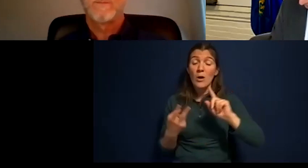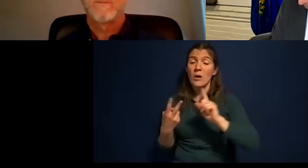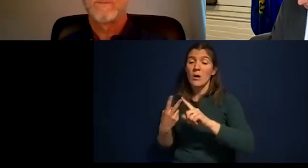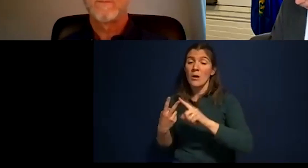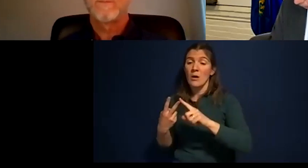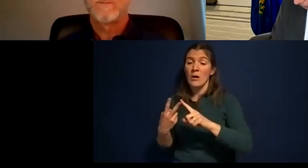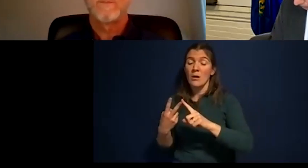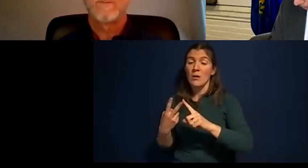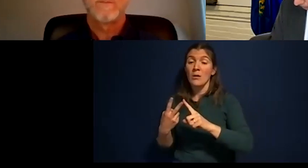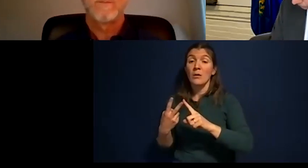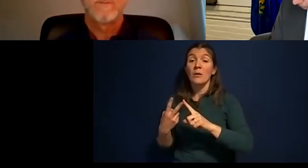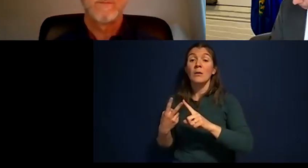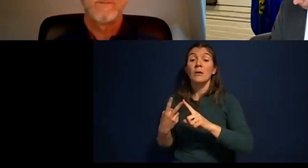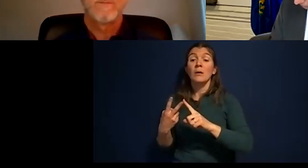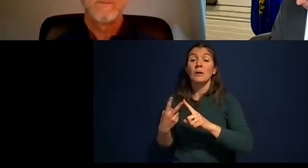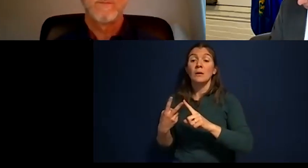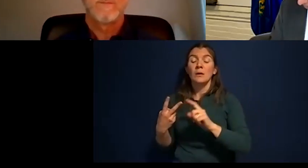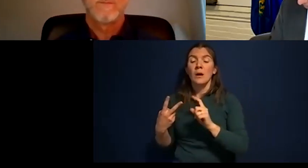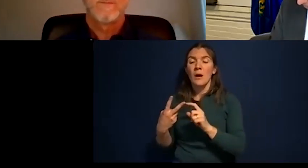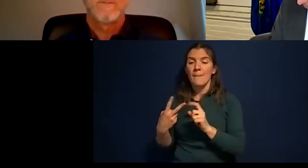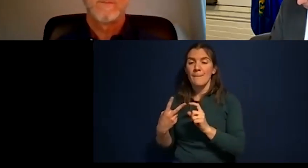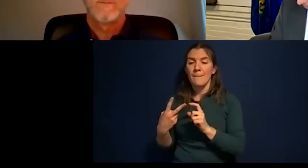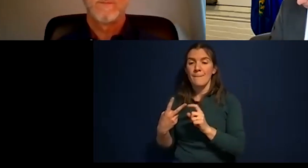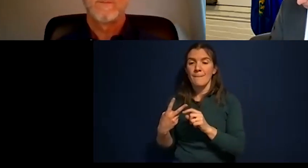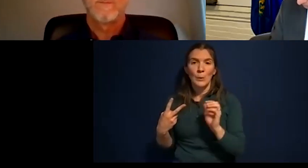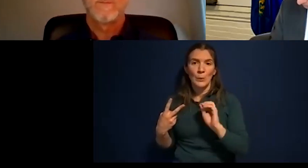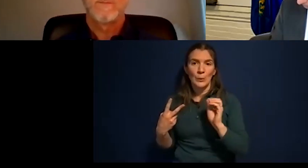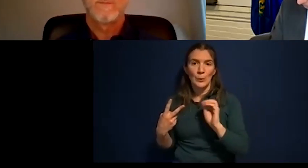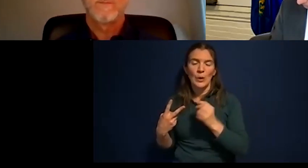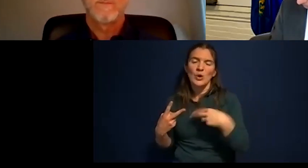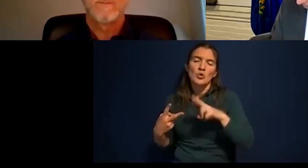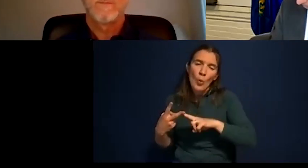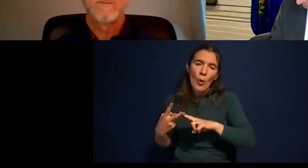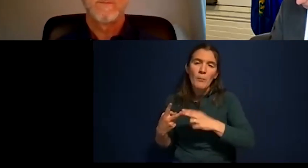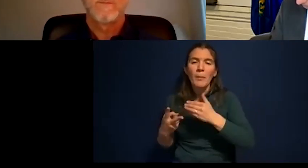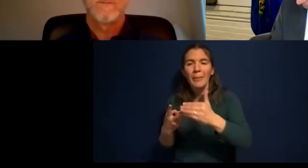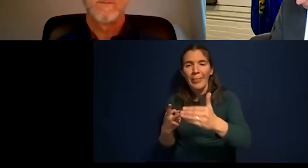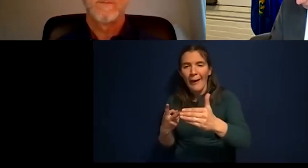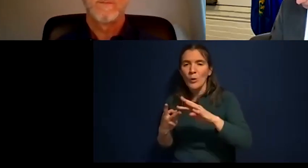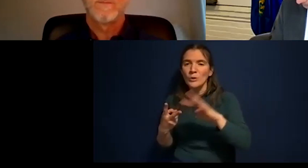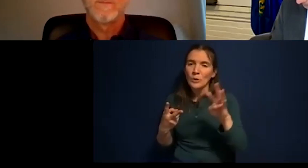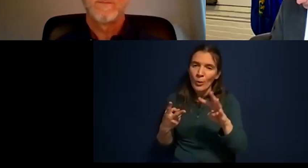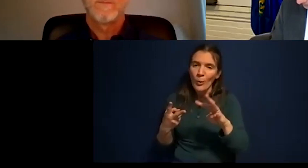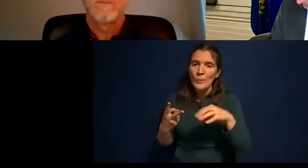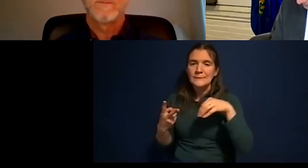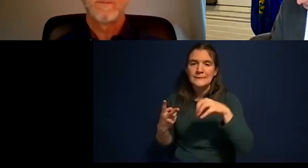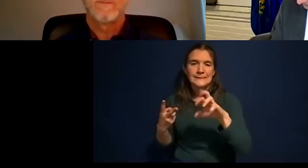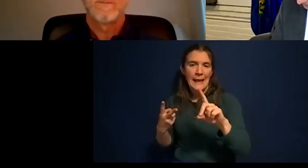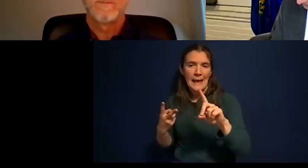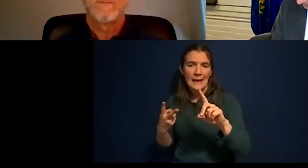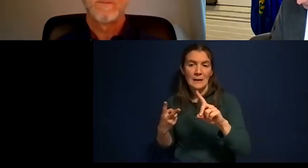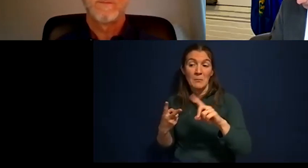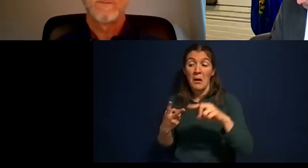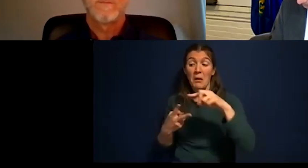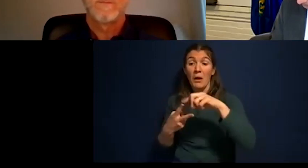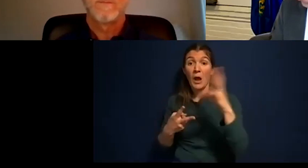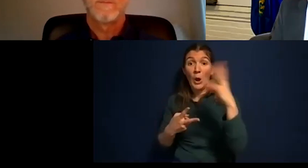as option one. And then option two is just how we normally would purchase it with the snowblower, plow, and